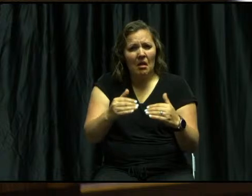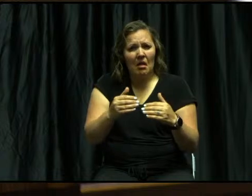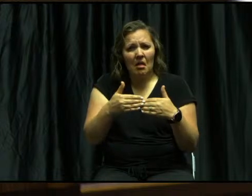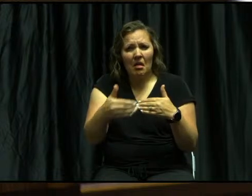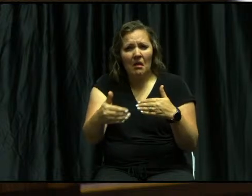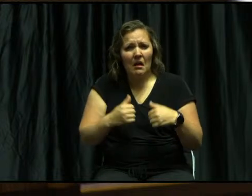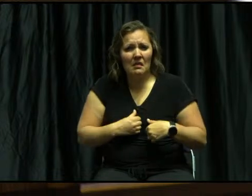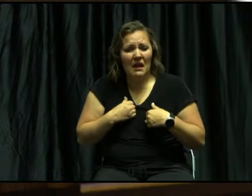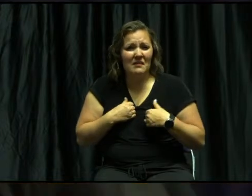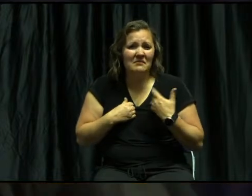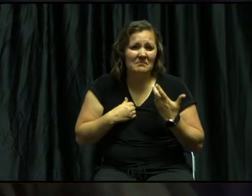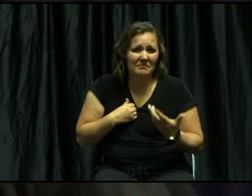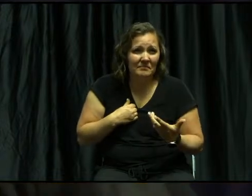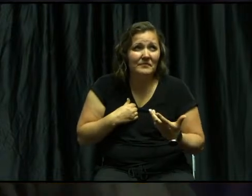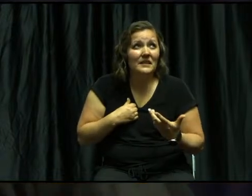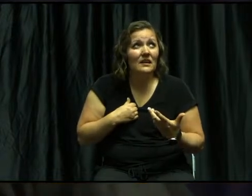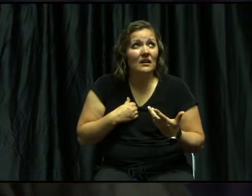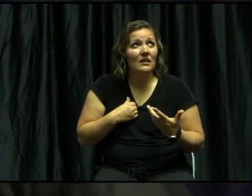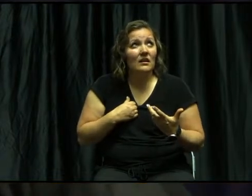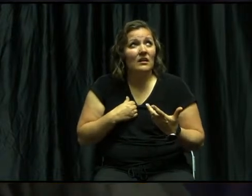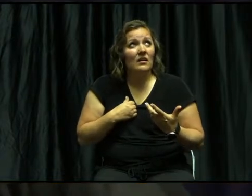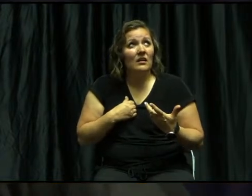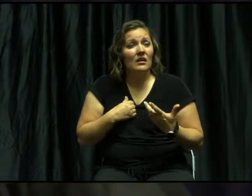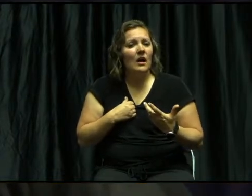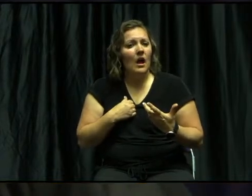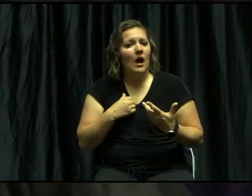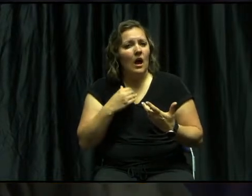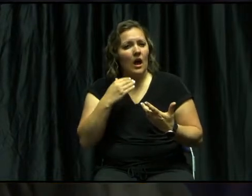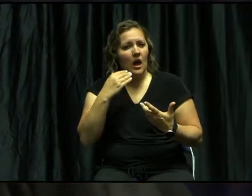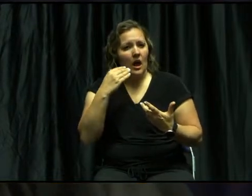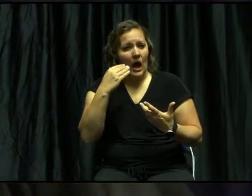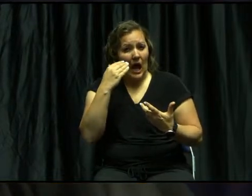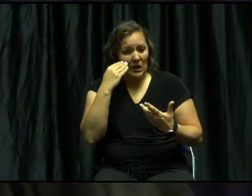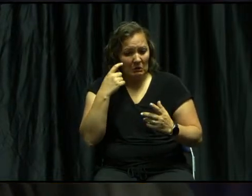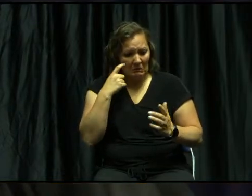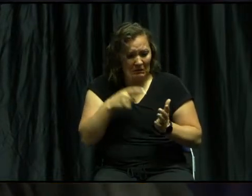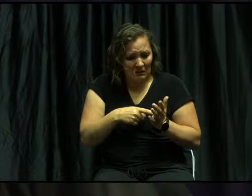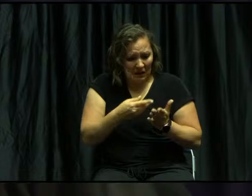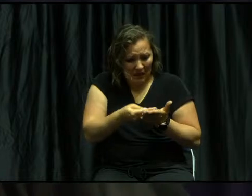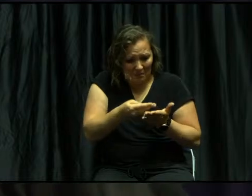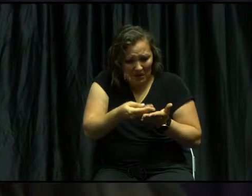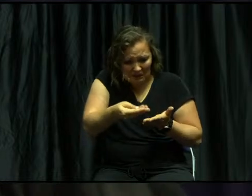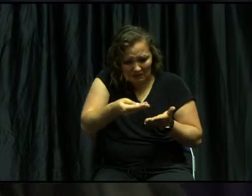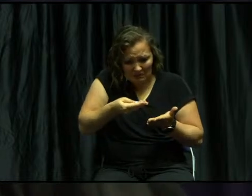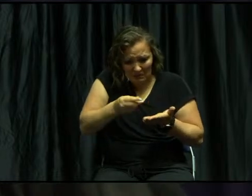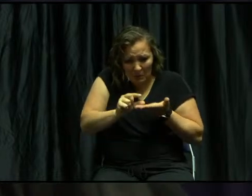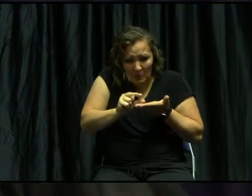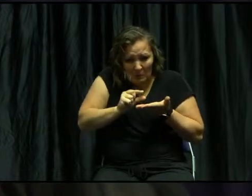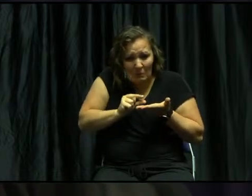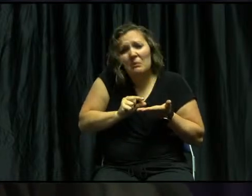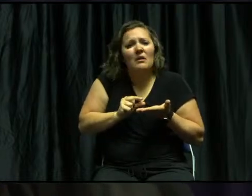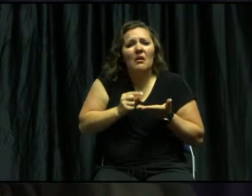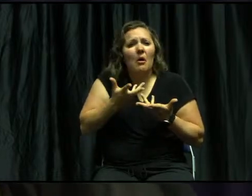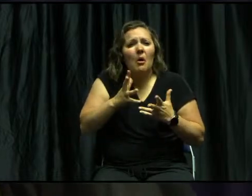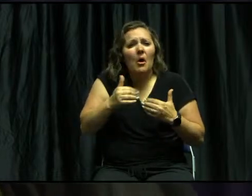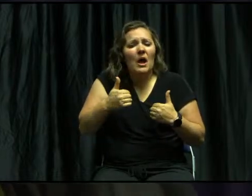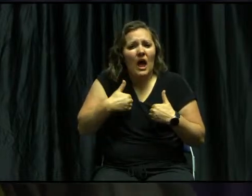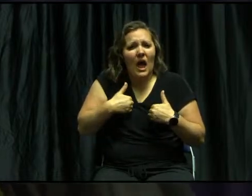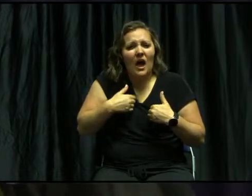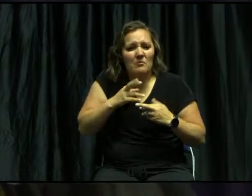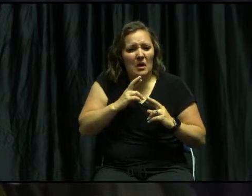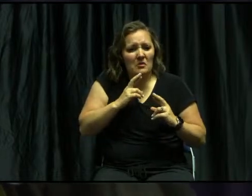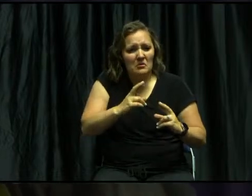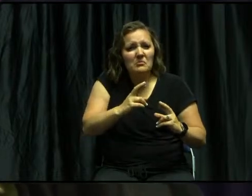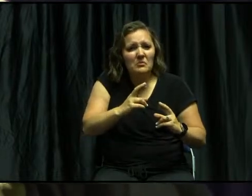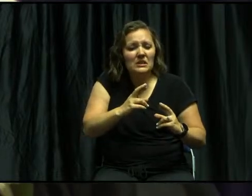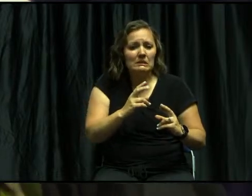life." I knew it was her emergency money and it was all she had, but out of respect and knowing it would give her